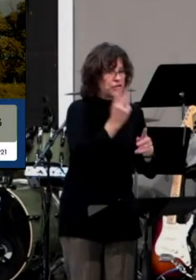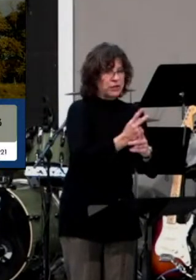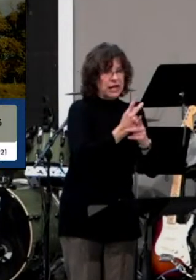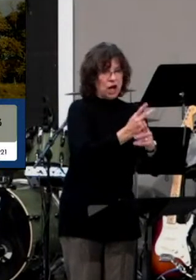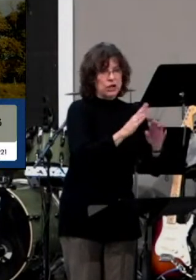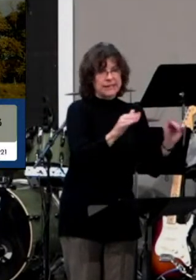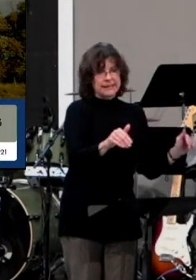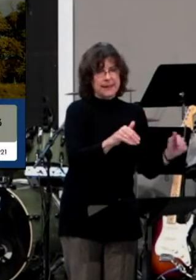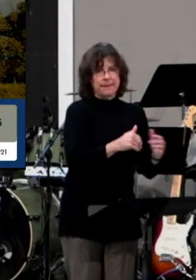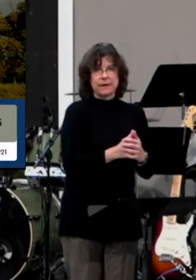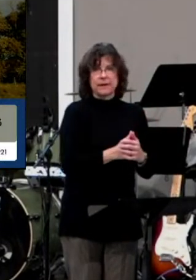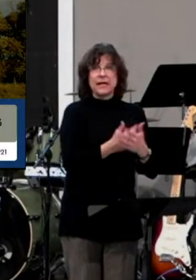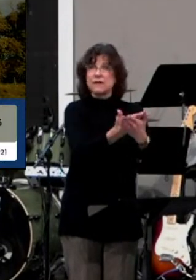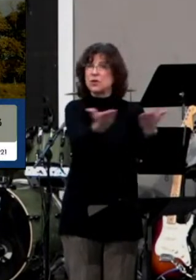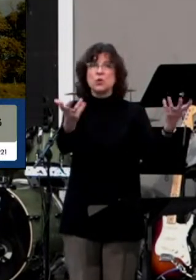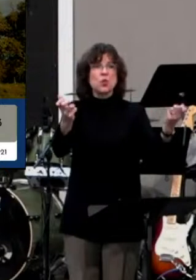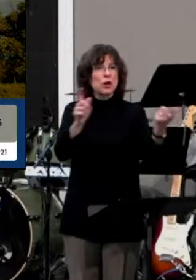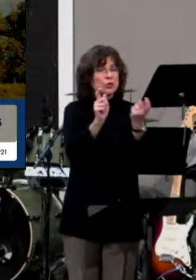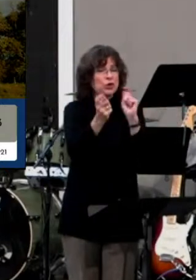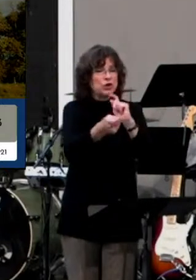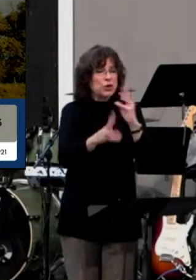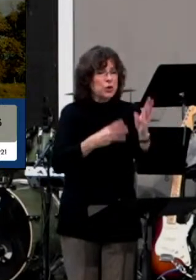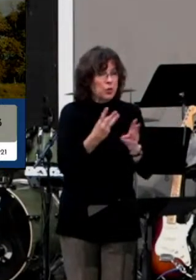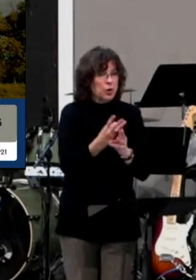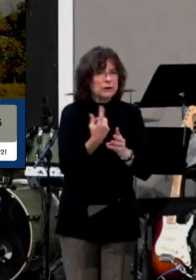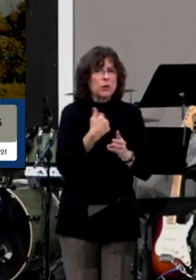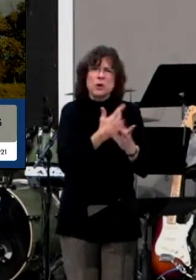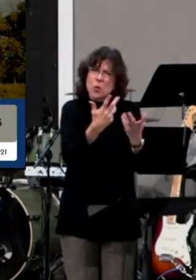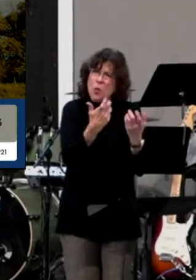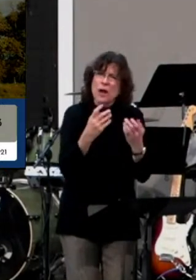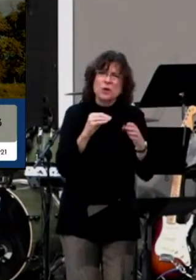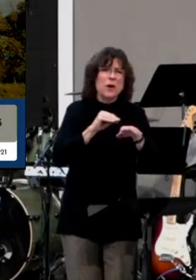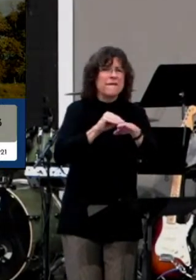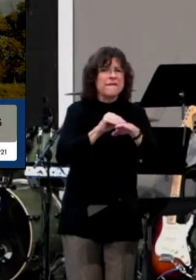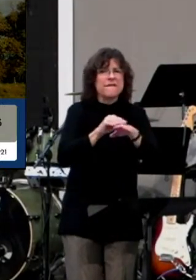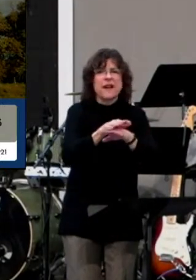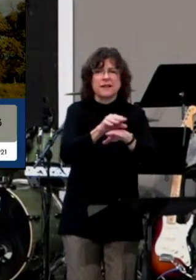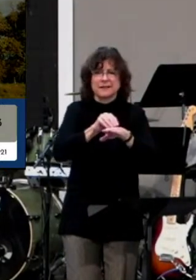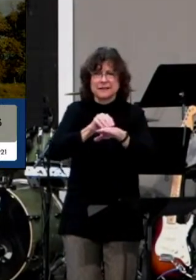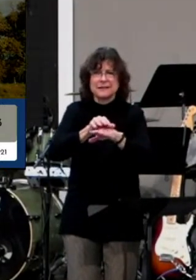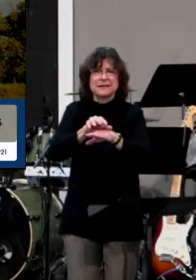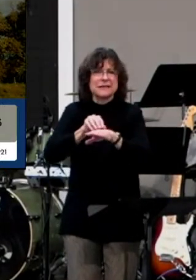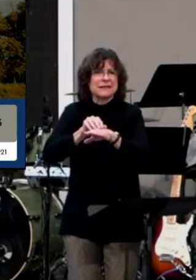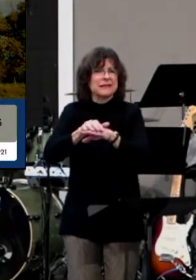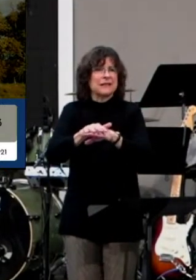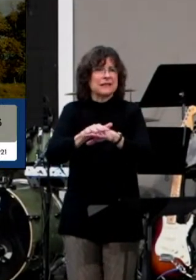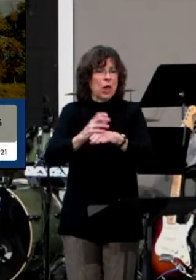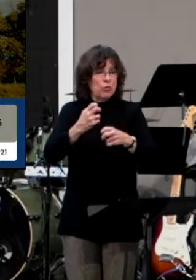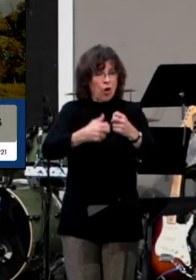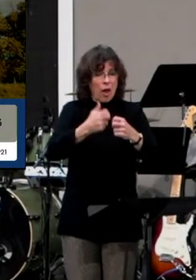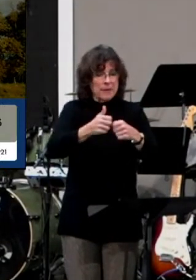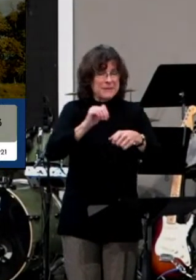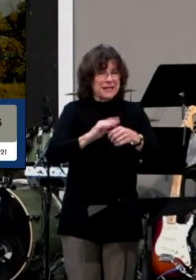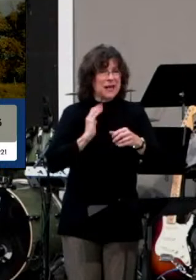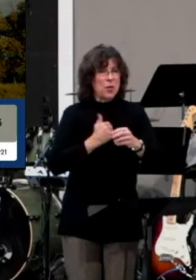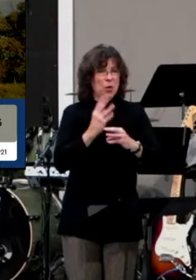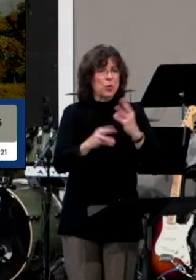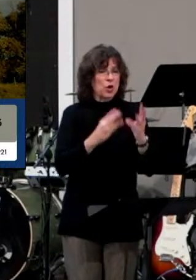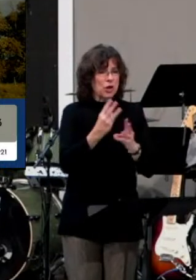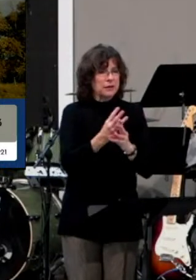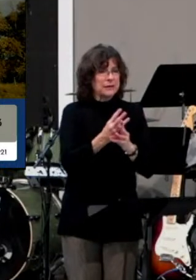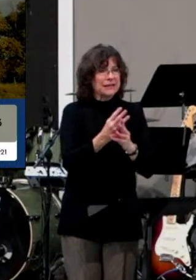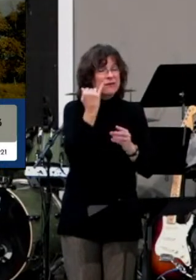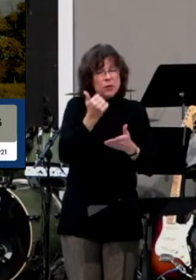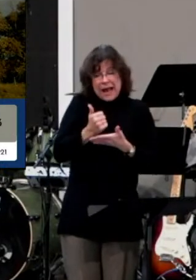if we want to change the world and we want to affect the problems that we have in our world, helping